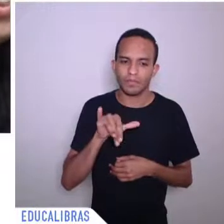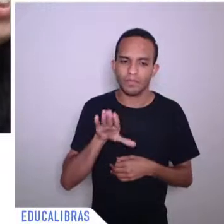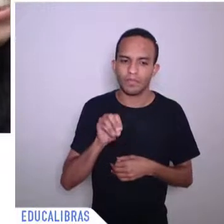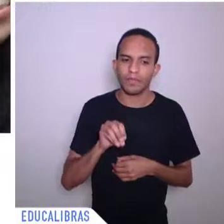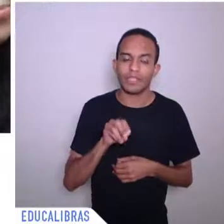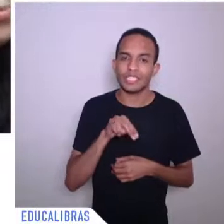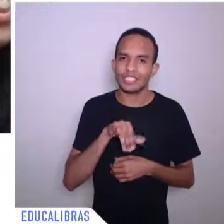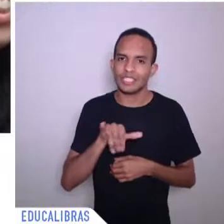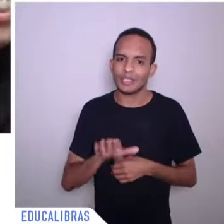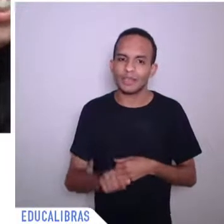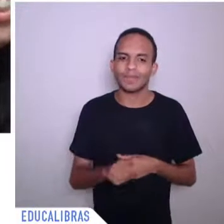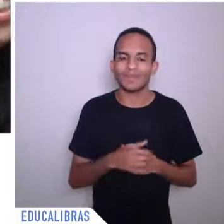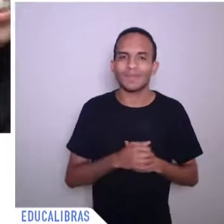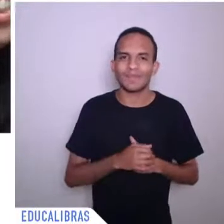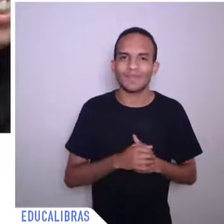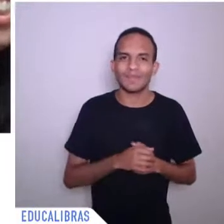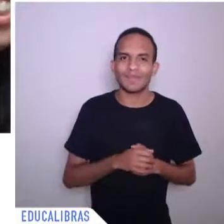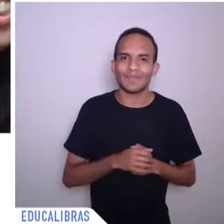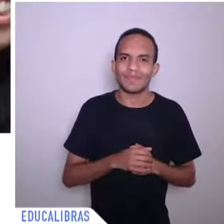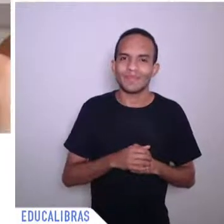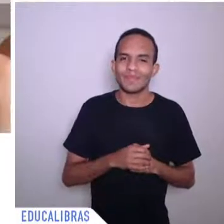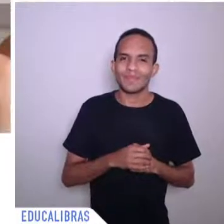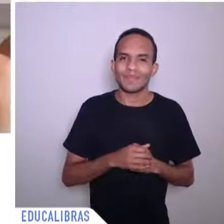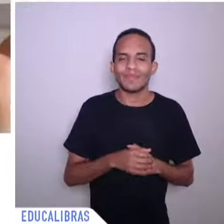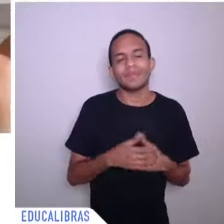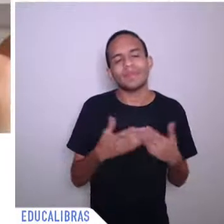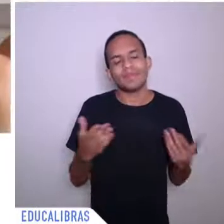Perfect, Professor Claudio. Nina?